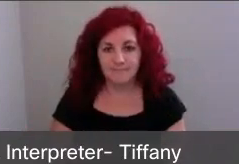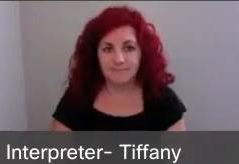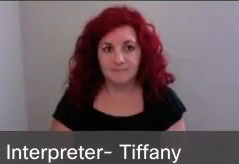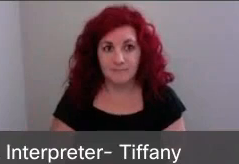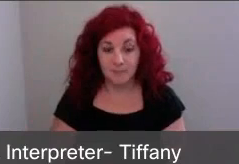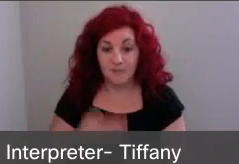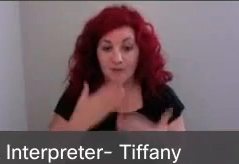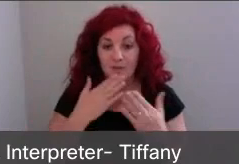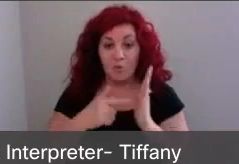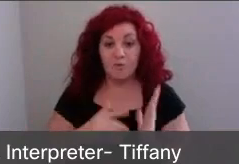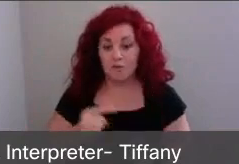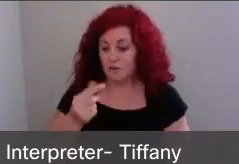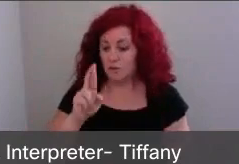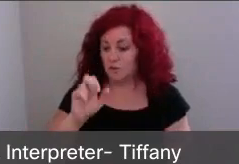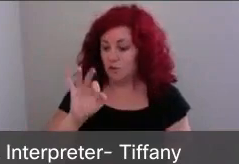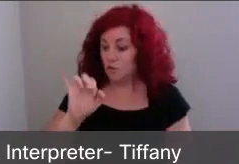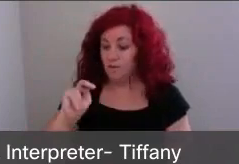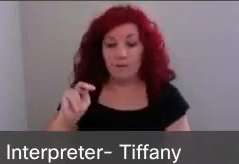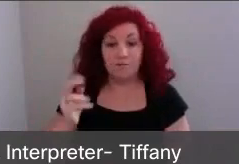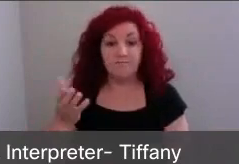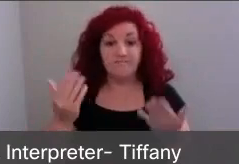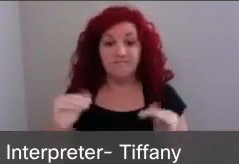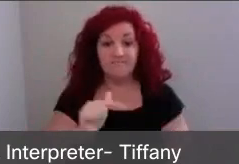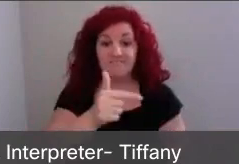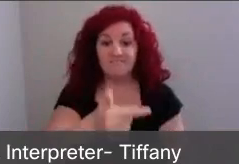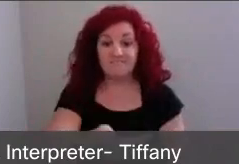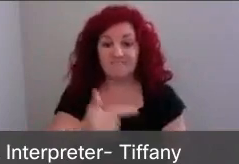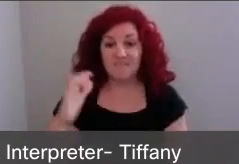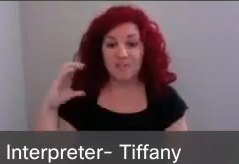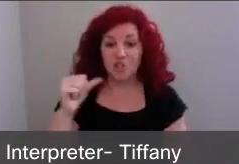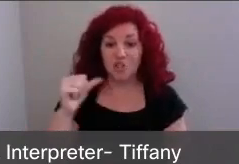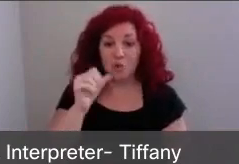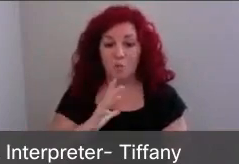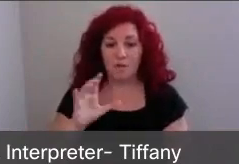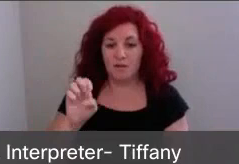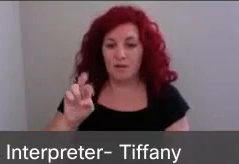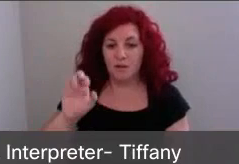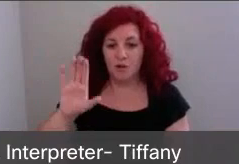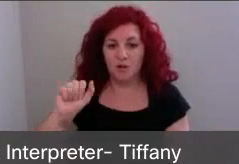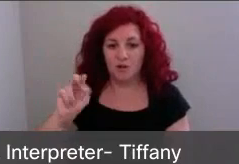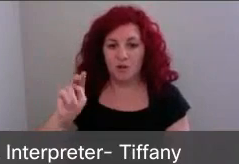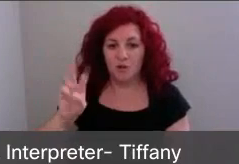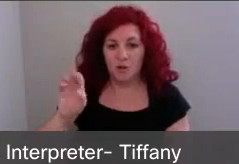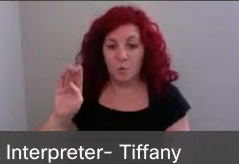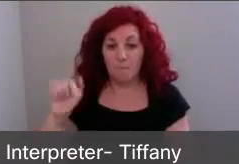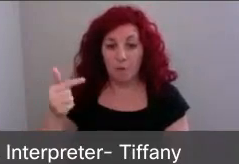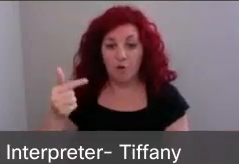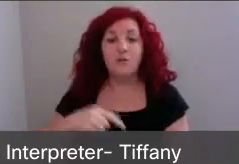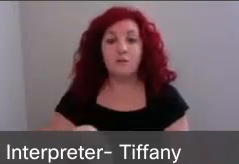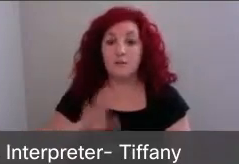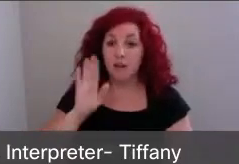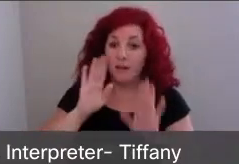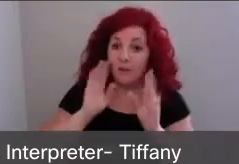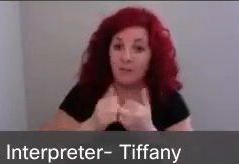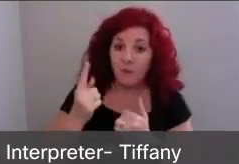Thank you, Representative Griffin. Now I will send it over to our chairwoman, Erica Newberg. Hello, everyone. It